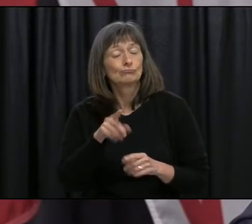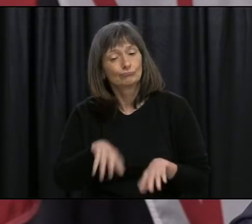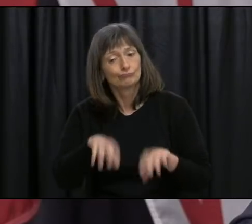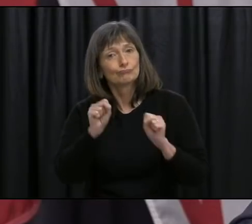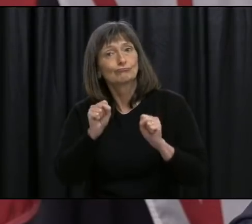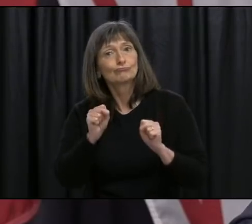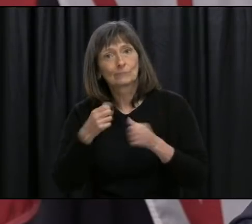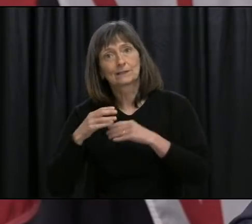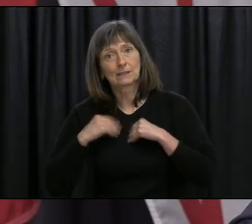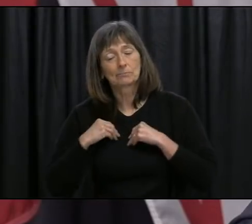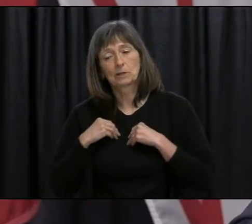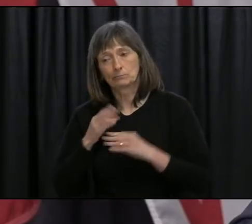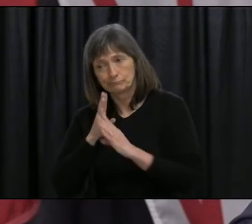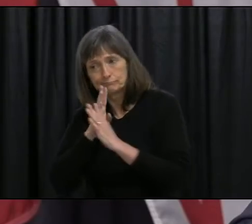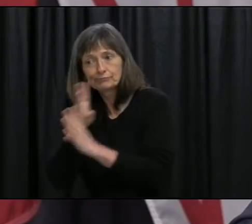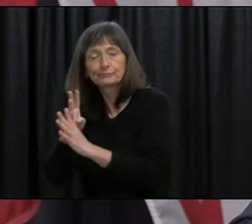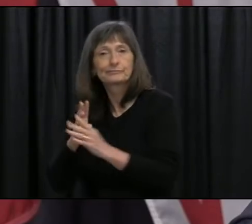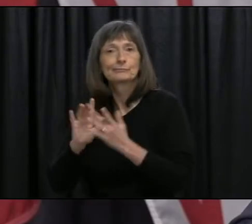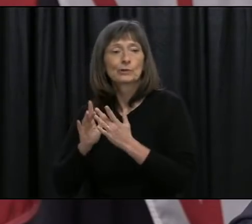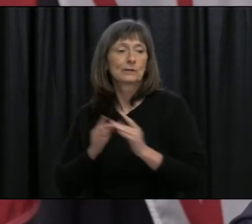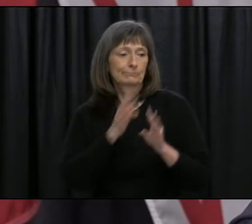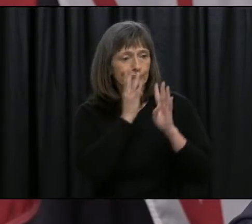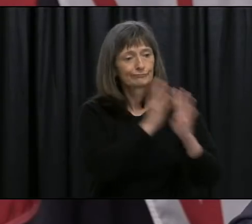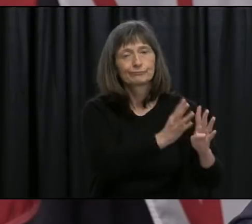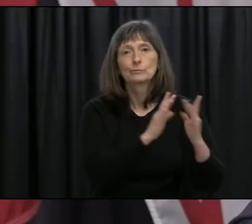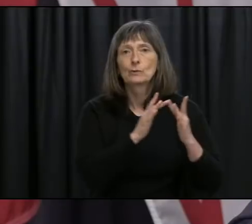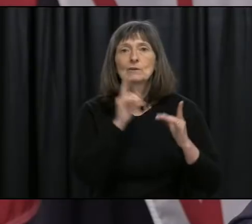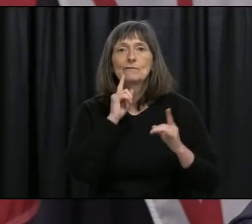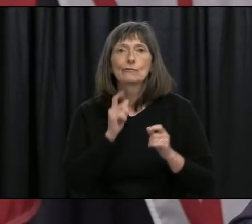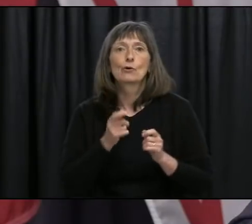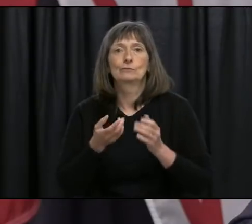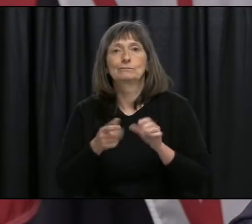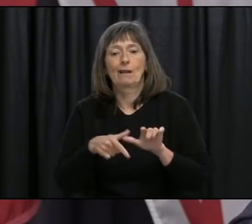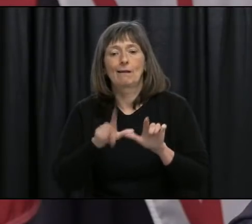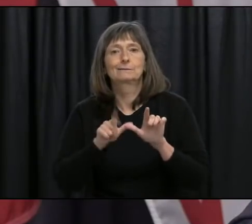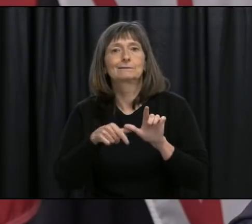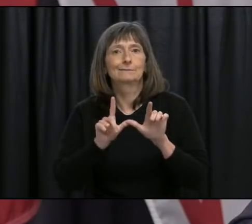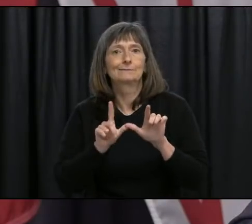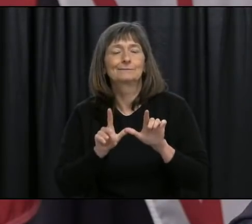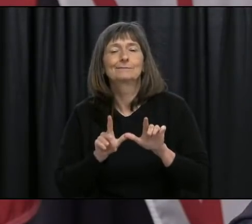for adjusting and taking advantage and availing of the